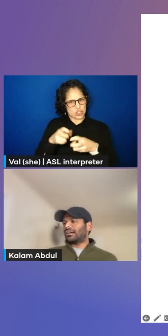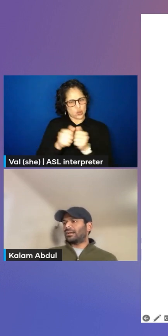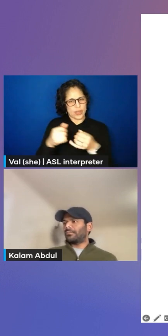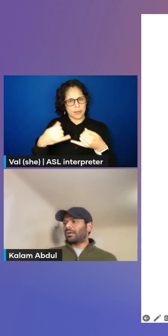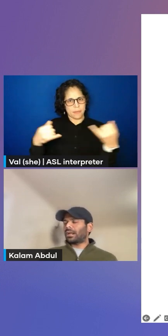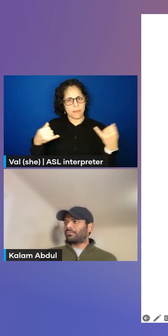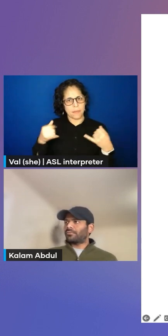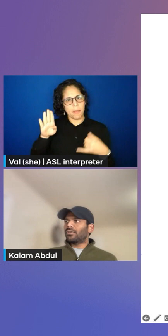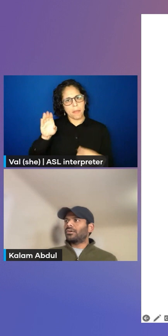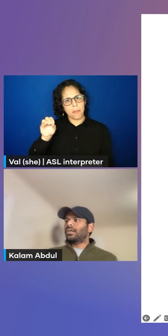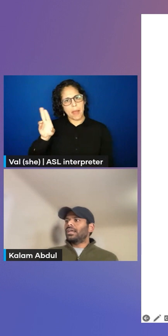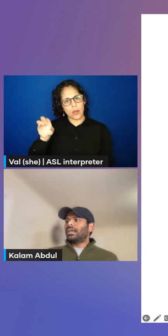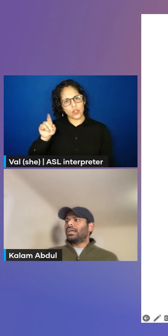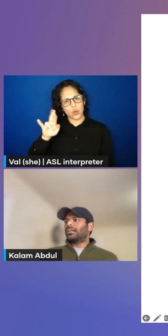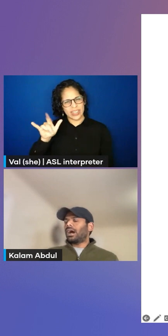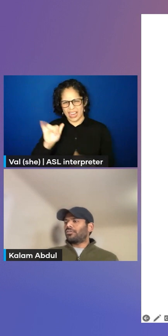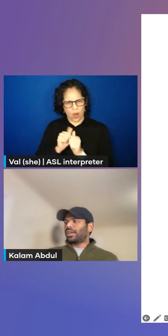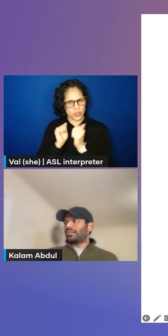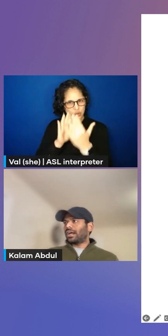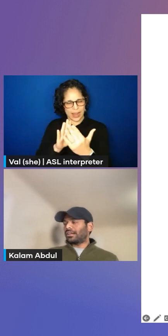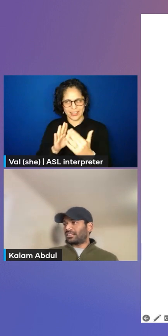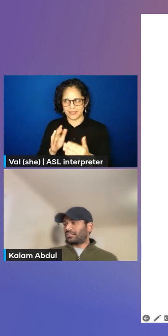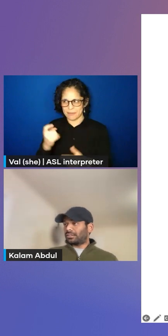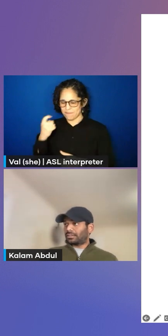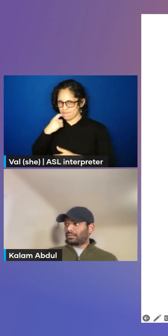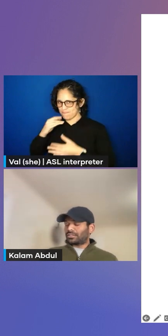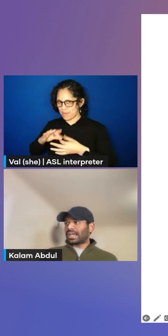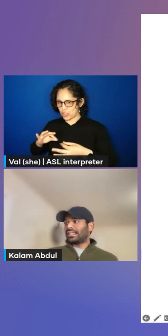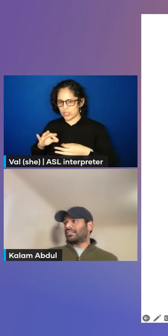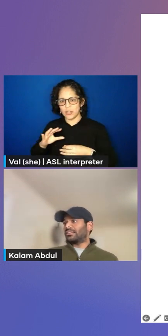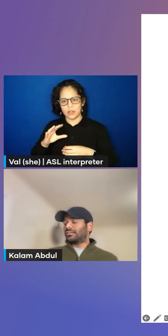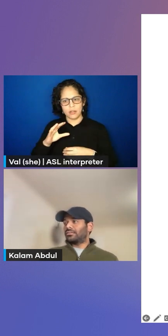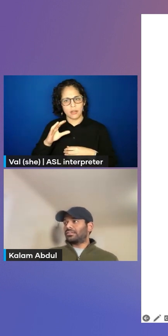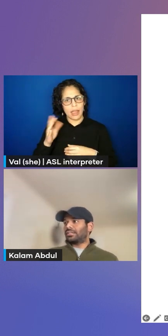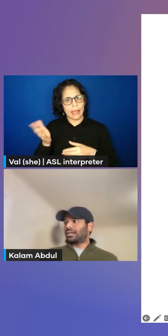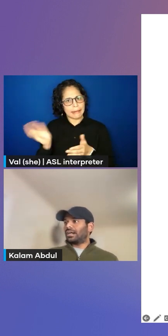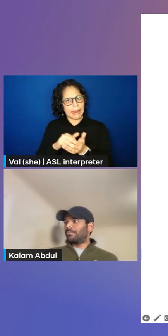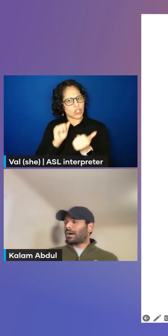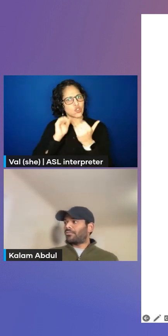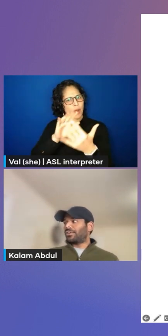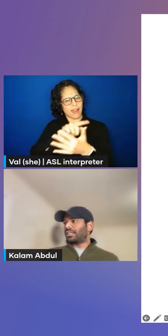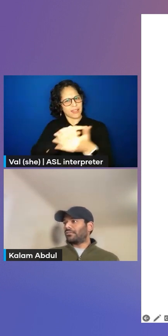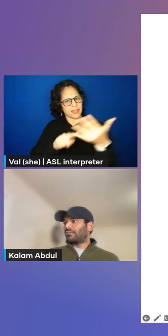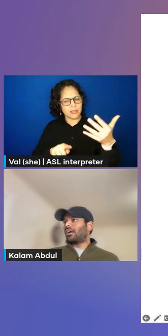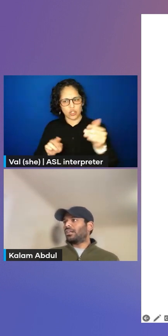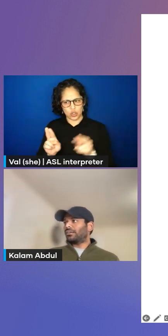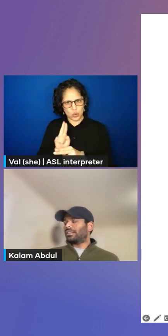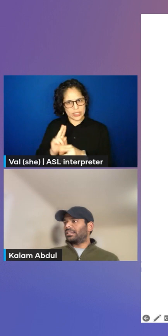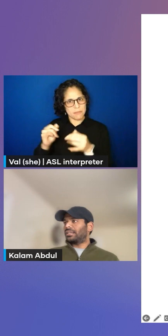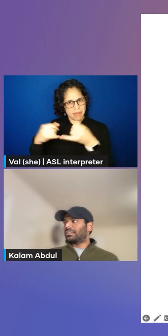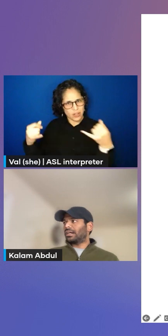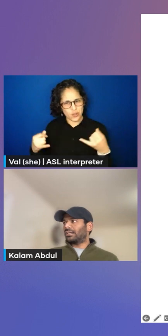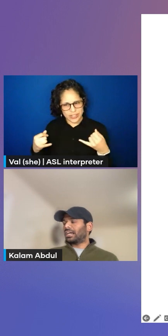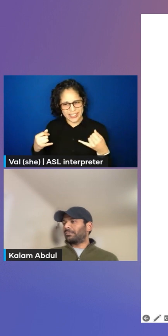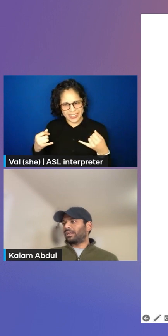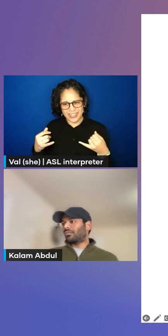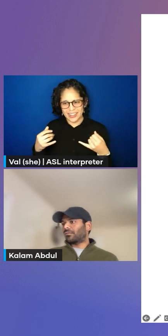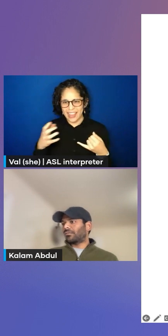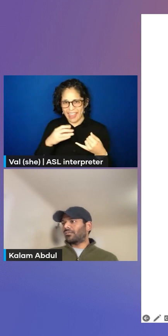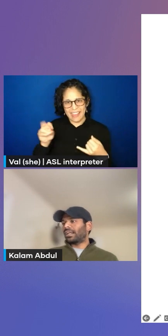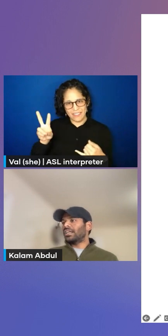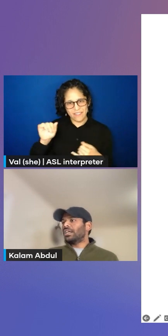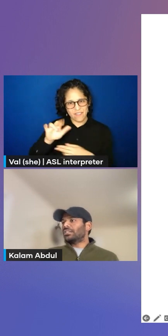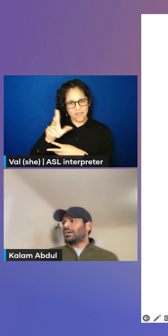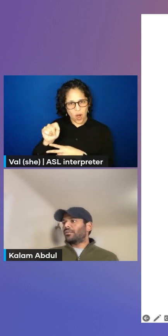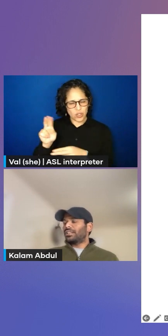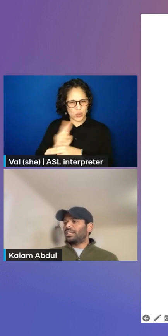challenges I brought up before, and how do we address those challenges using boundary and the vault within this dynamic